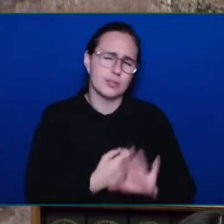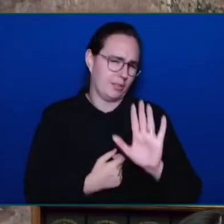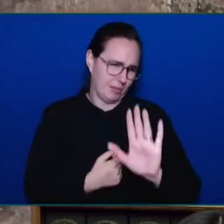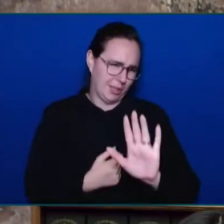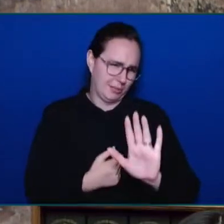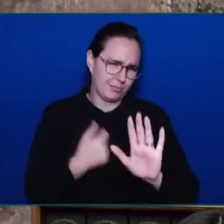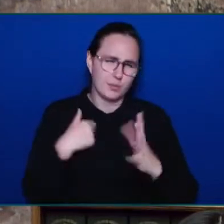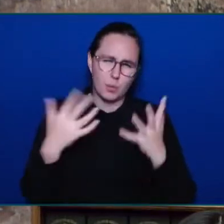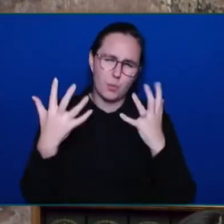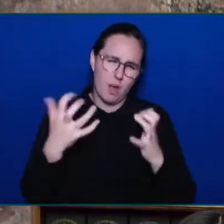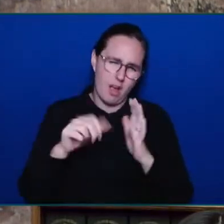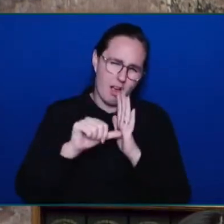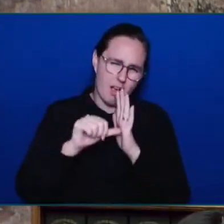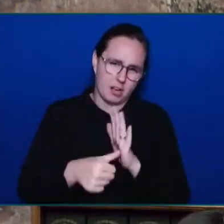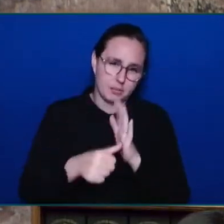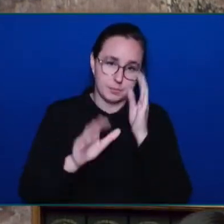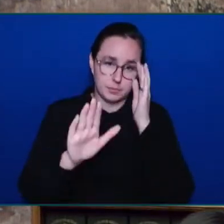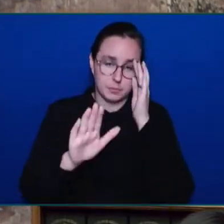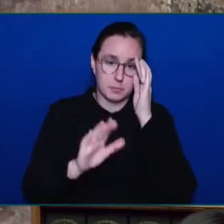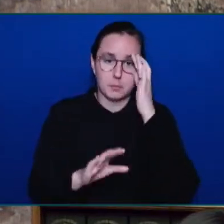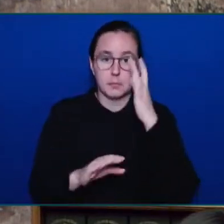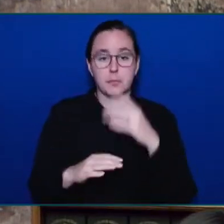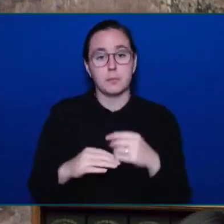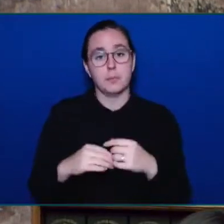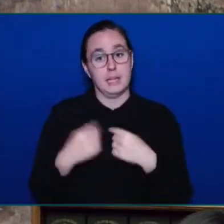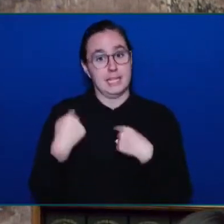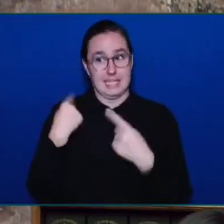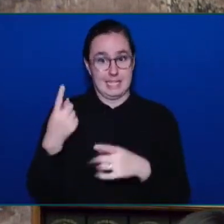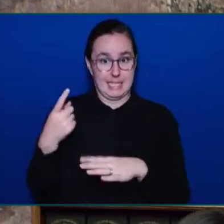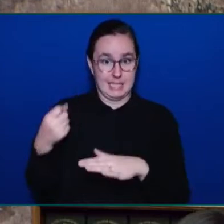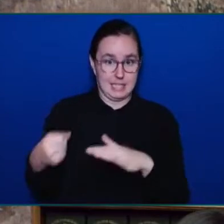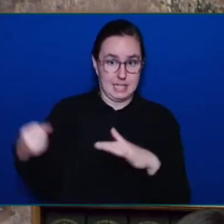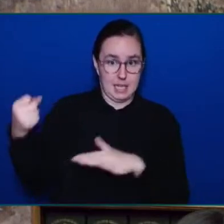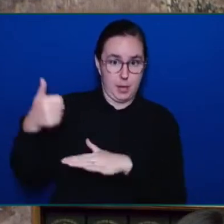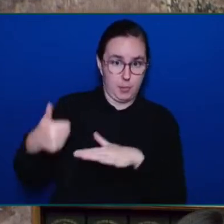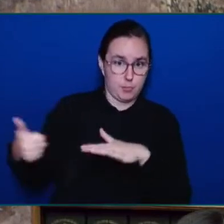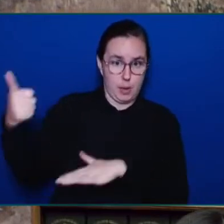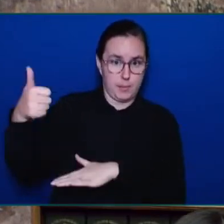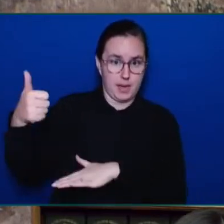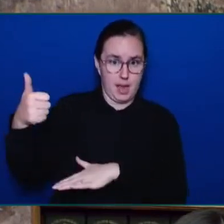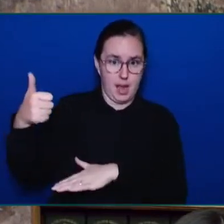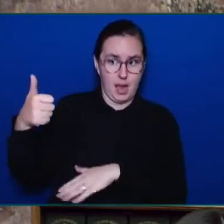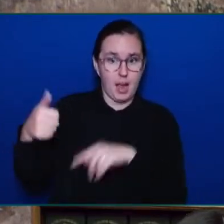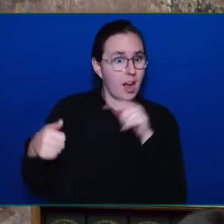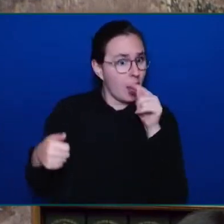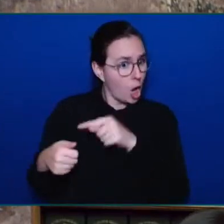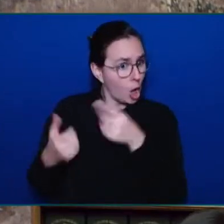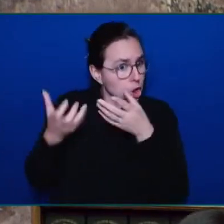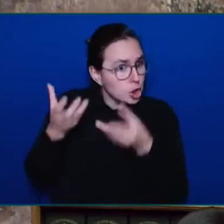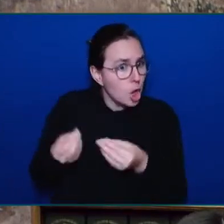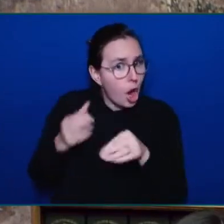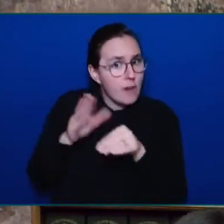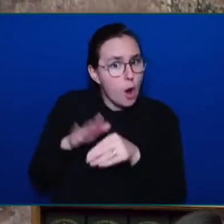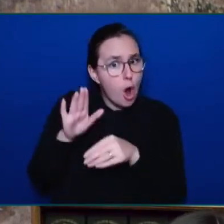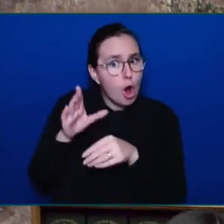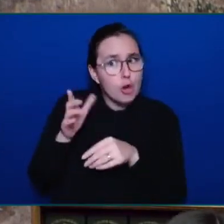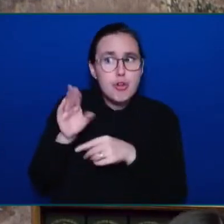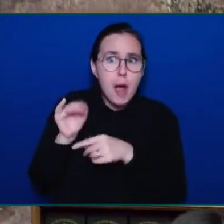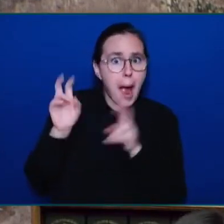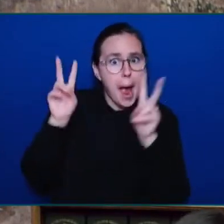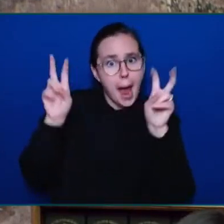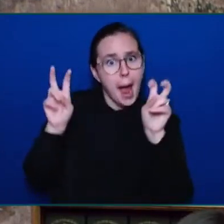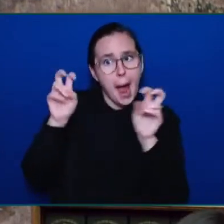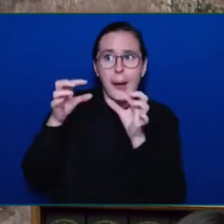been anything other than soft on crime, have brought in initiative after initiative after initiative to deal with the challenges that communities are